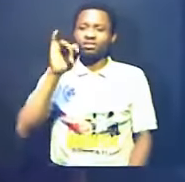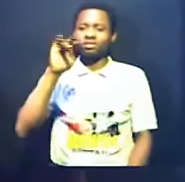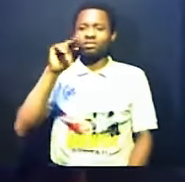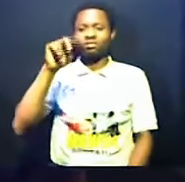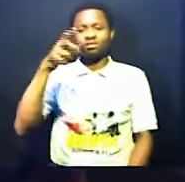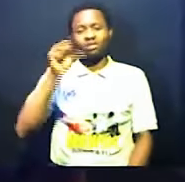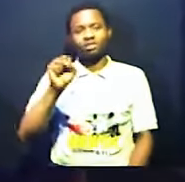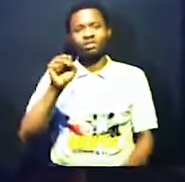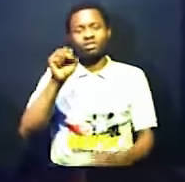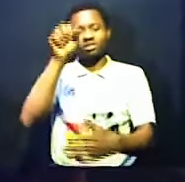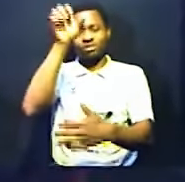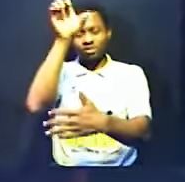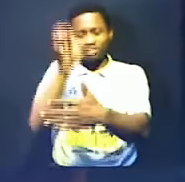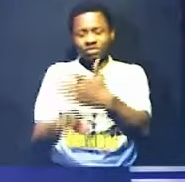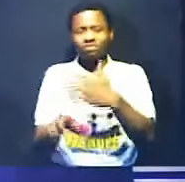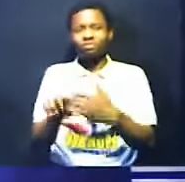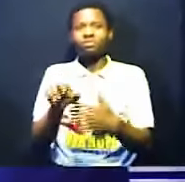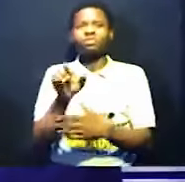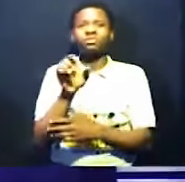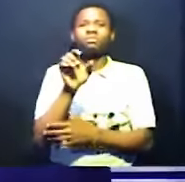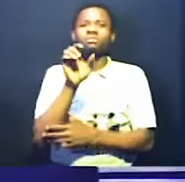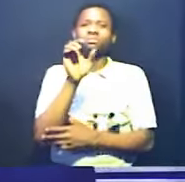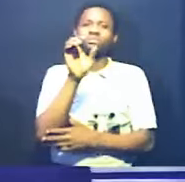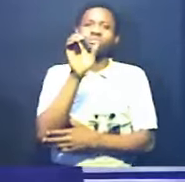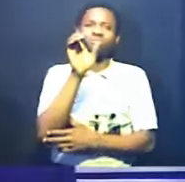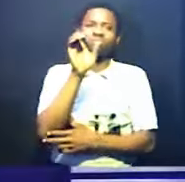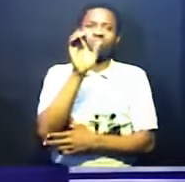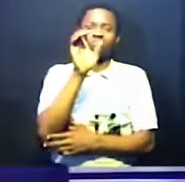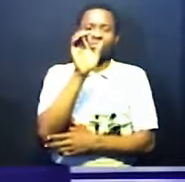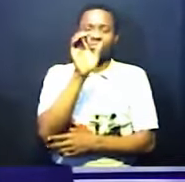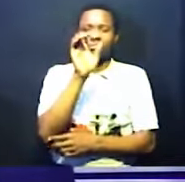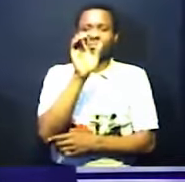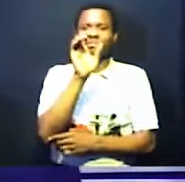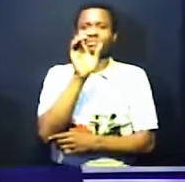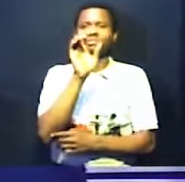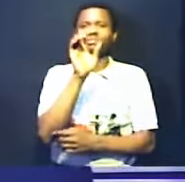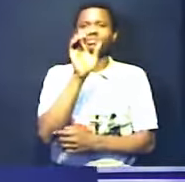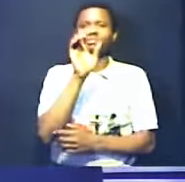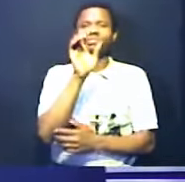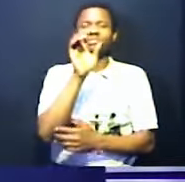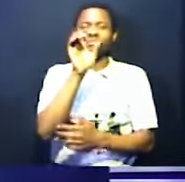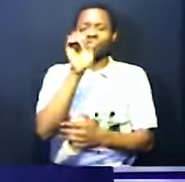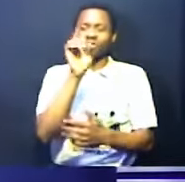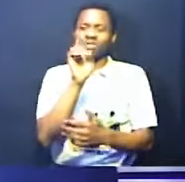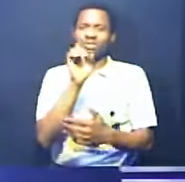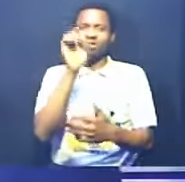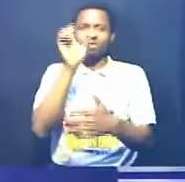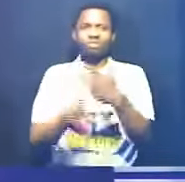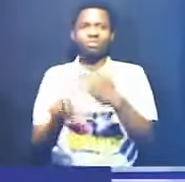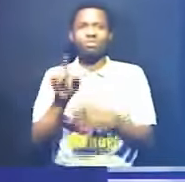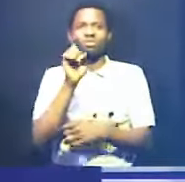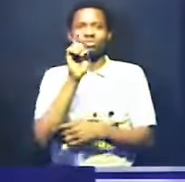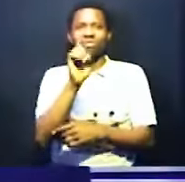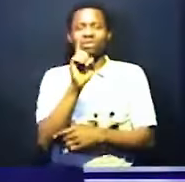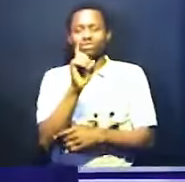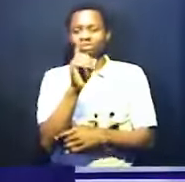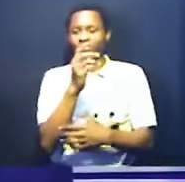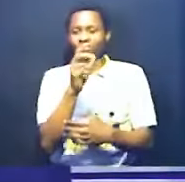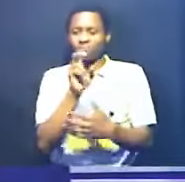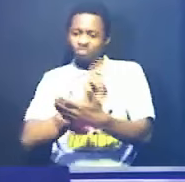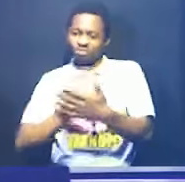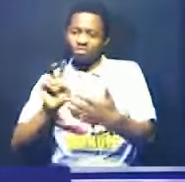verse 5 and 6. First Kings 1, we'll take 5 and